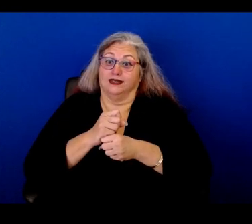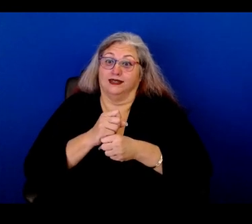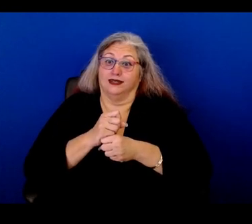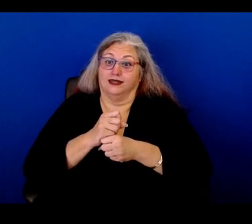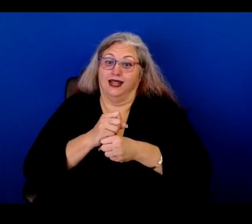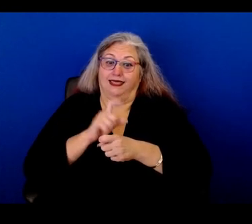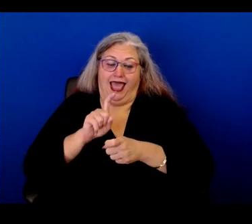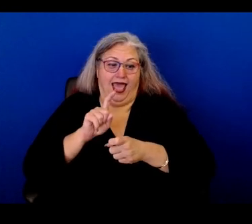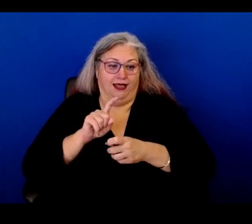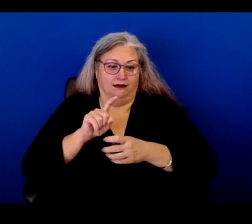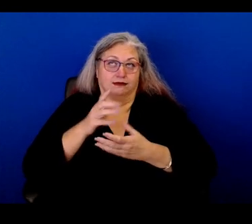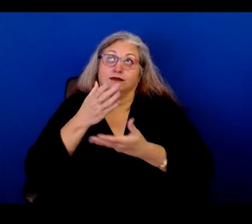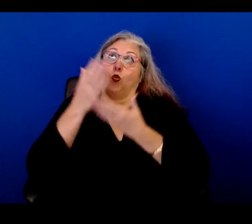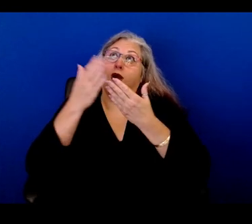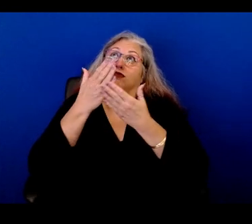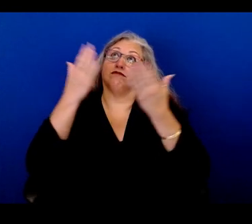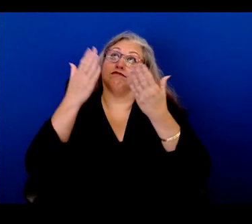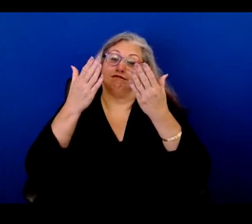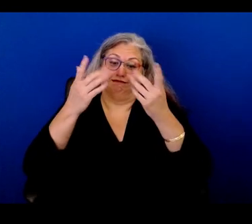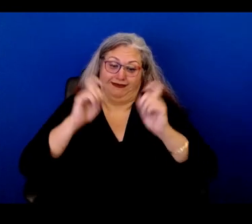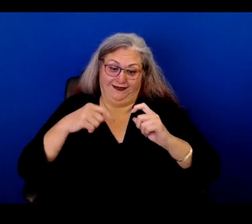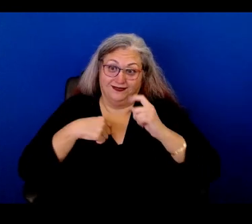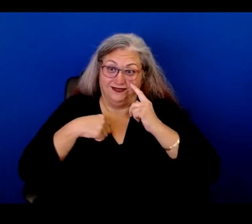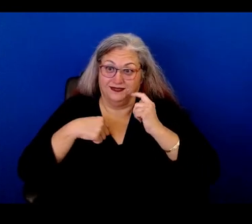the divine has for you. And so,